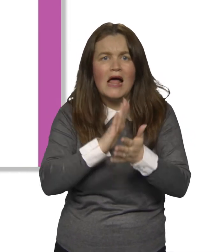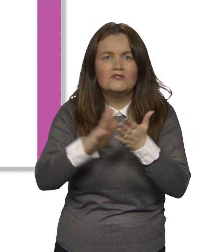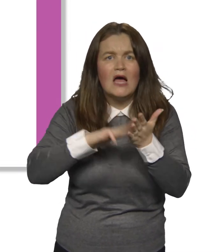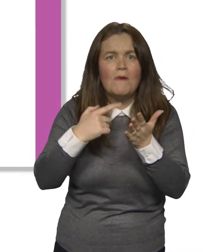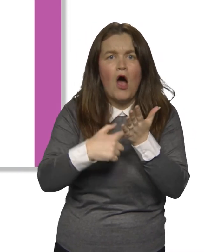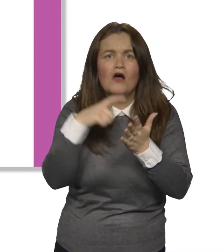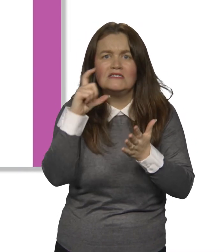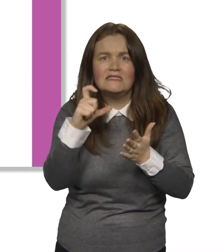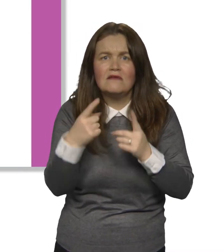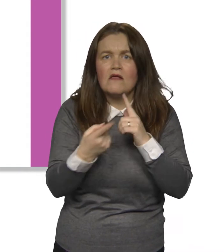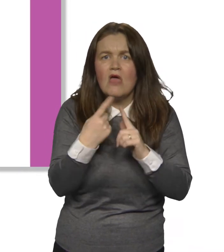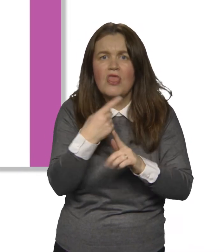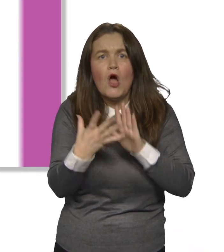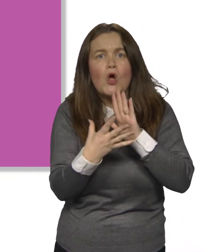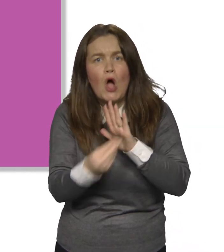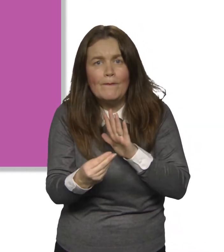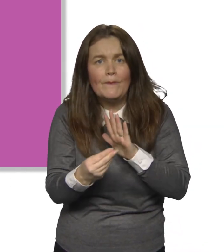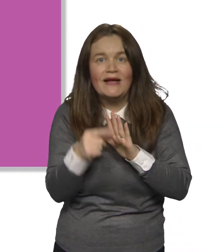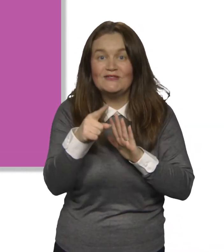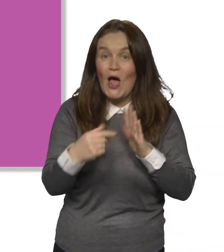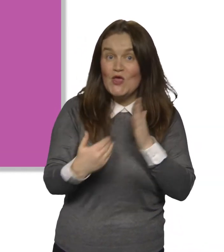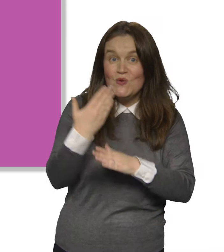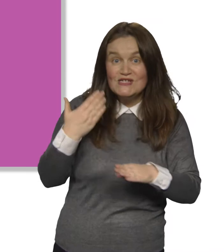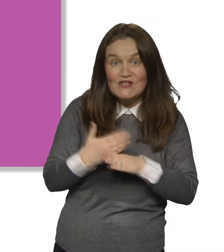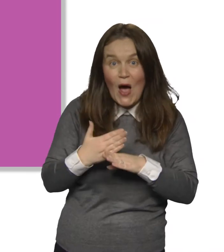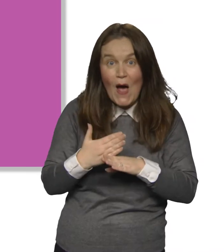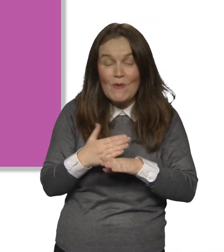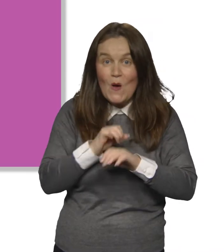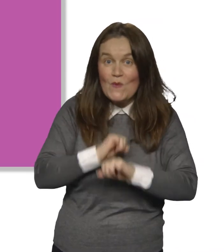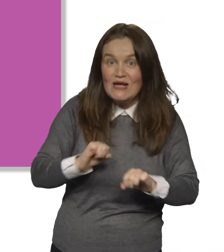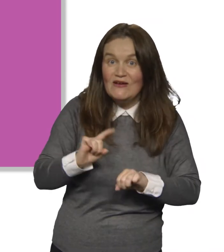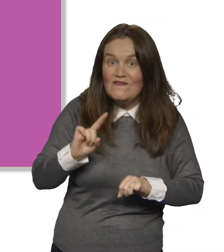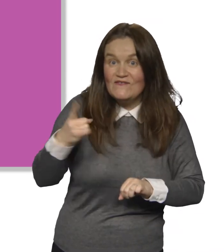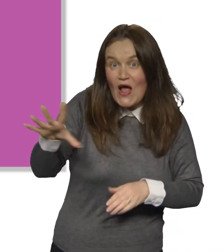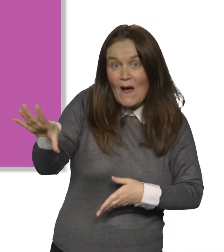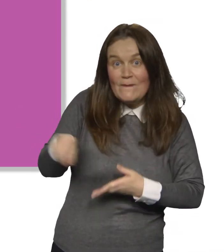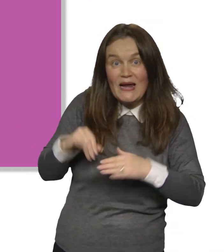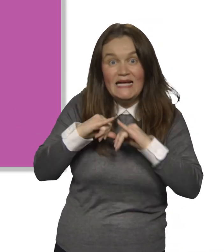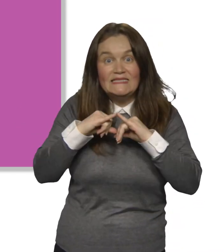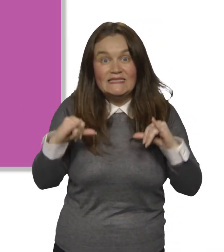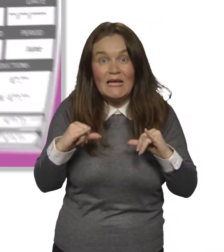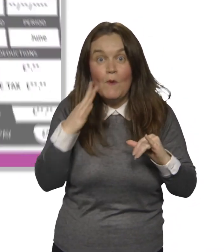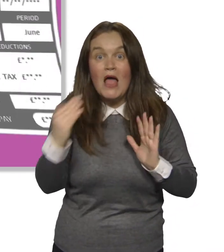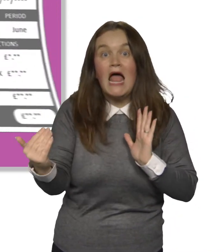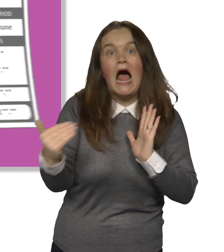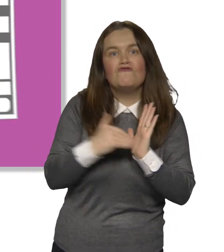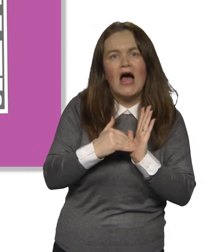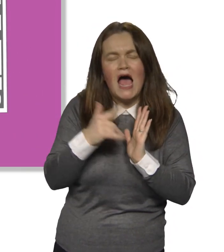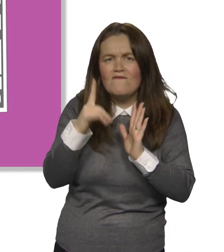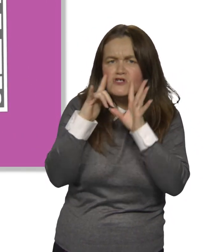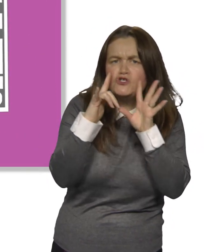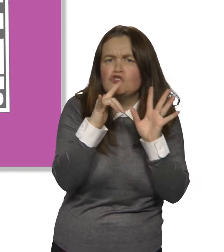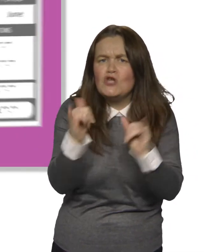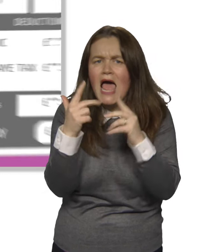copy. So there you are in your new job waiting for your first payslip. When it comes, you should check it